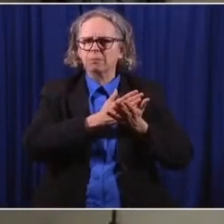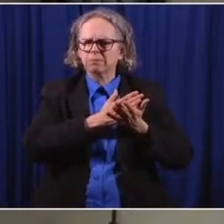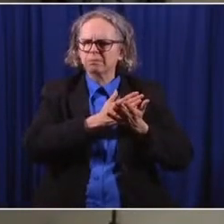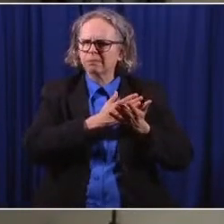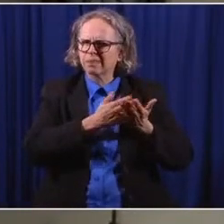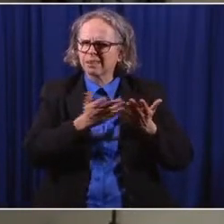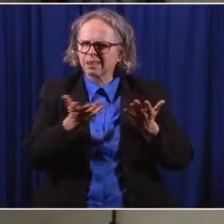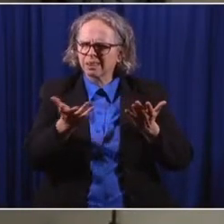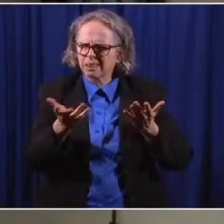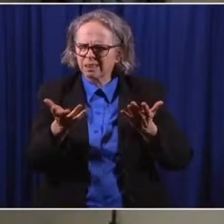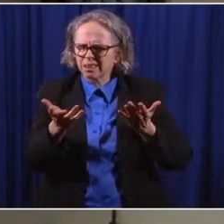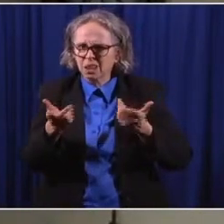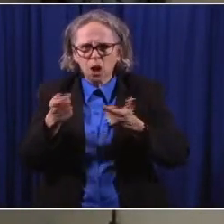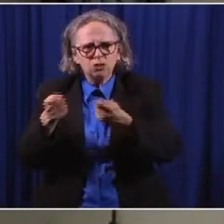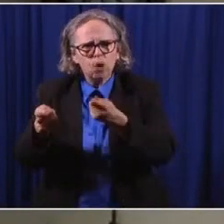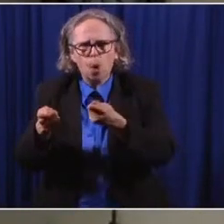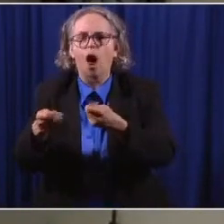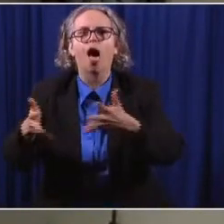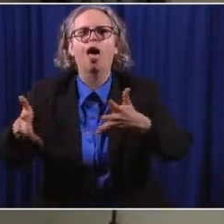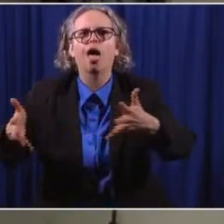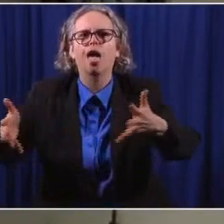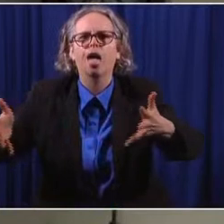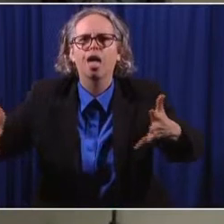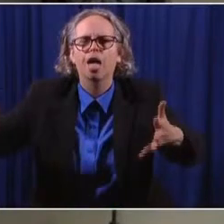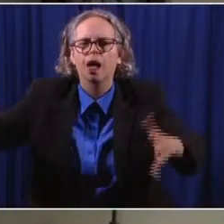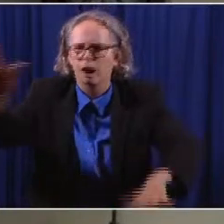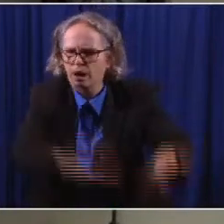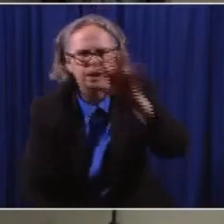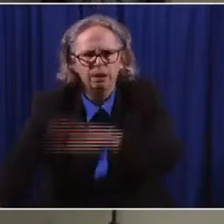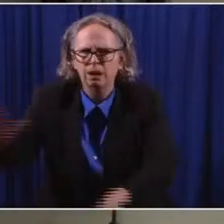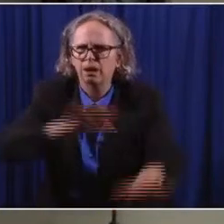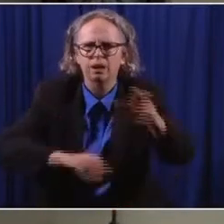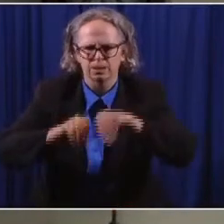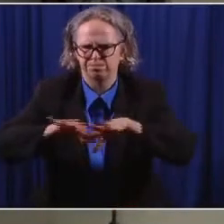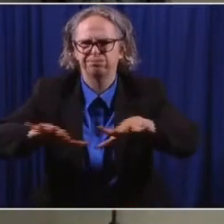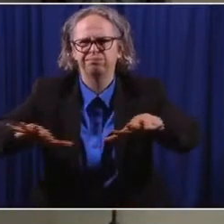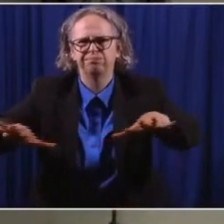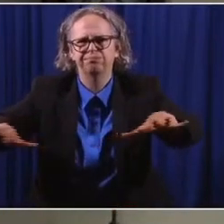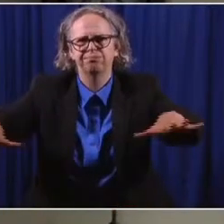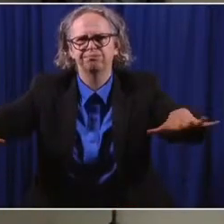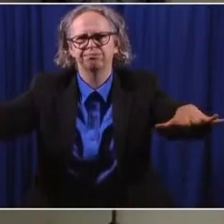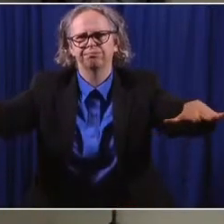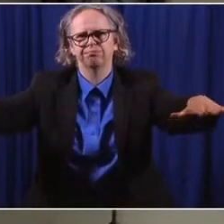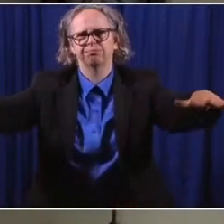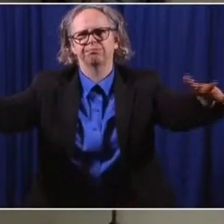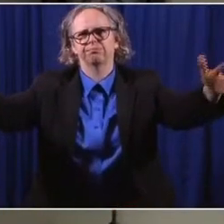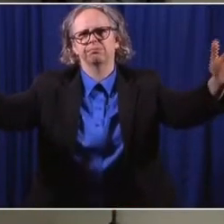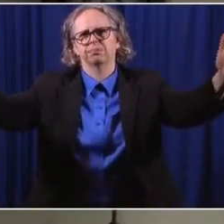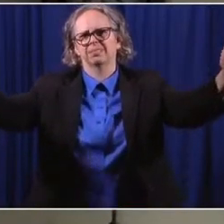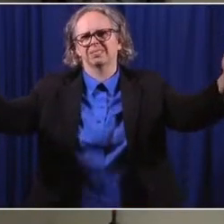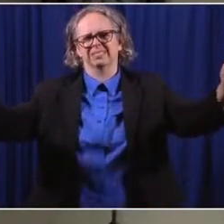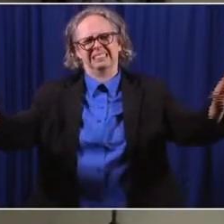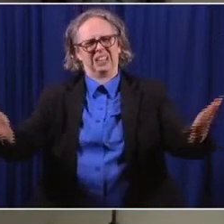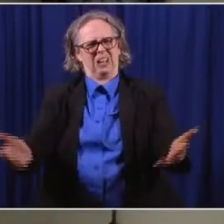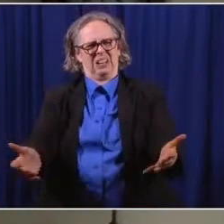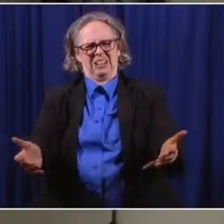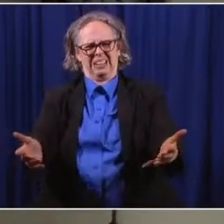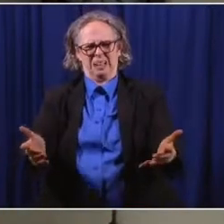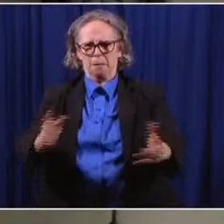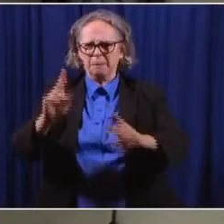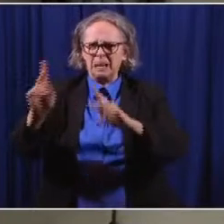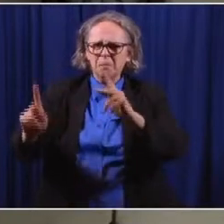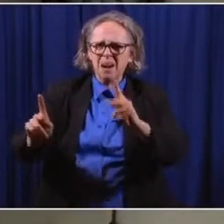up just like that. That would be a horrible disservice to the people of the state, because if we started making